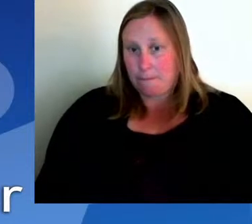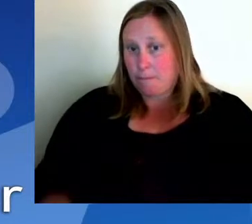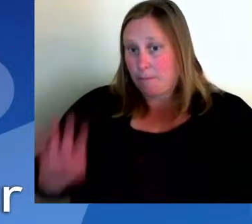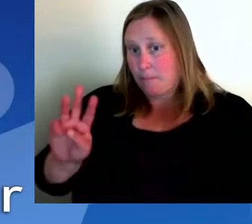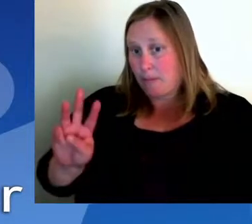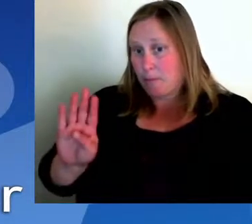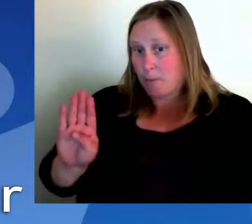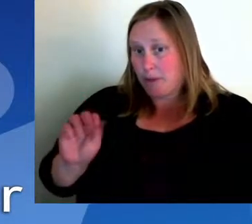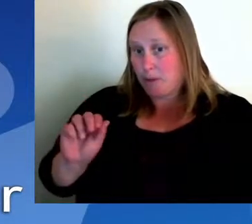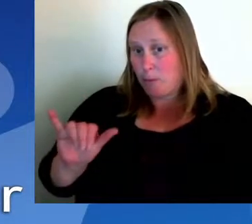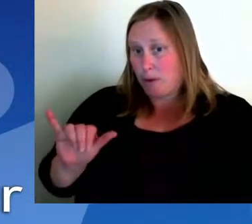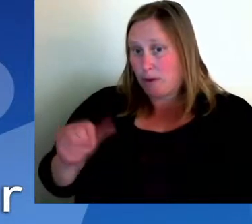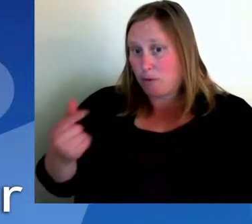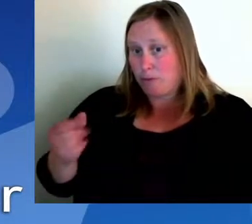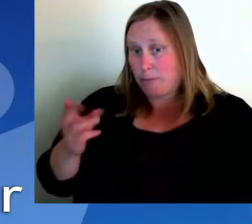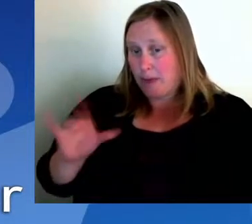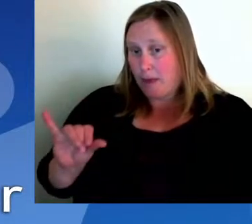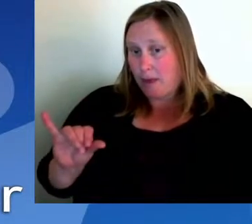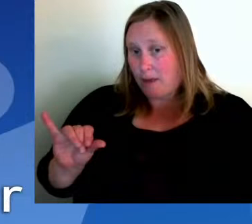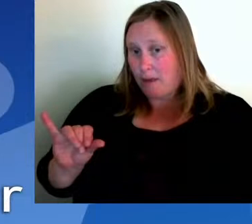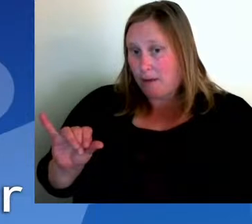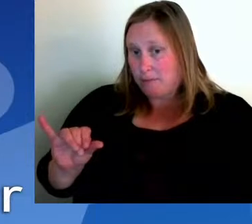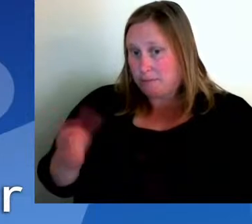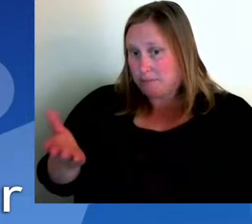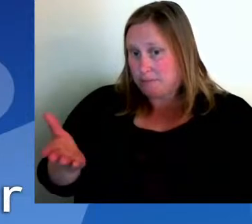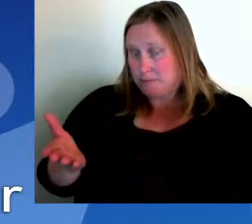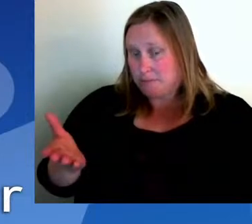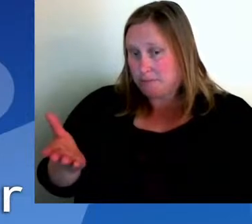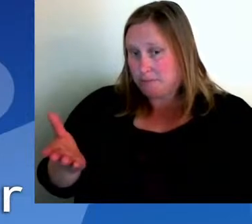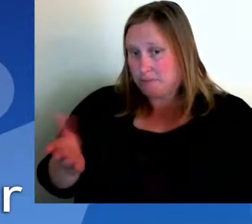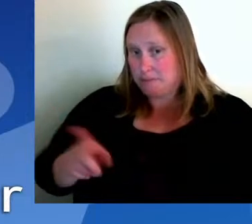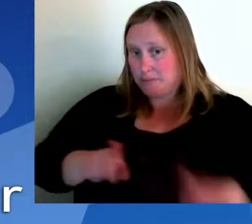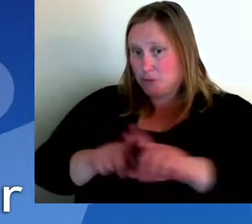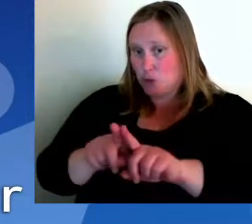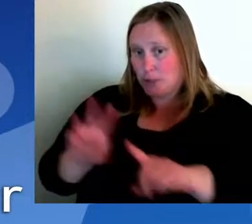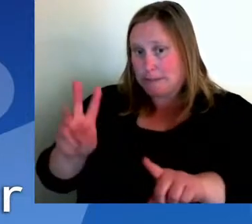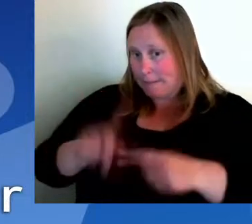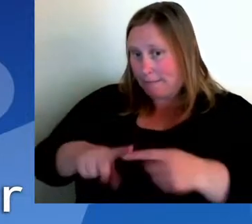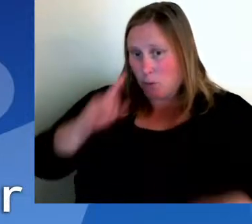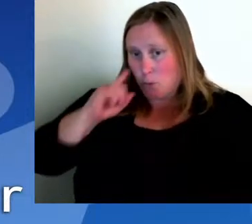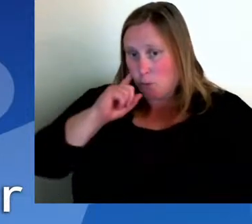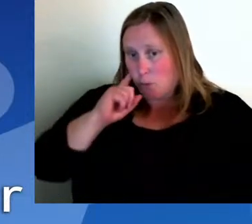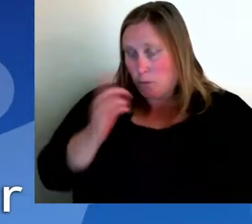WBAY in Green Bay. *6 will mute and unmute your phone.